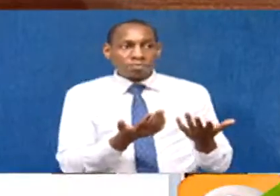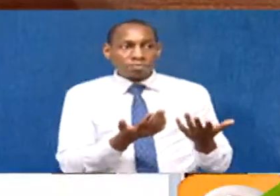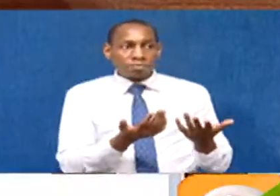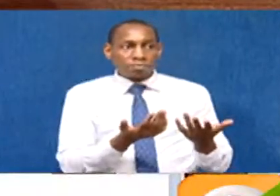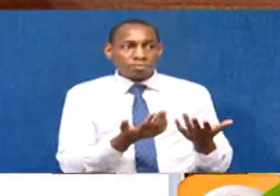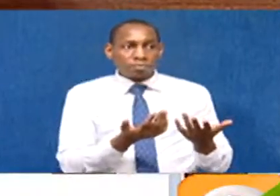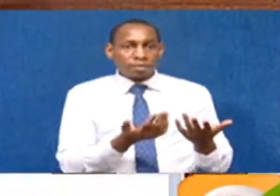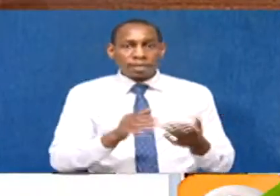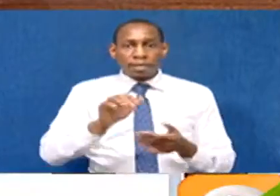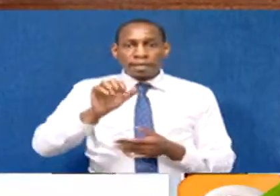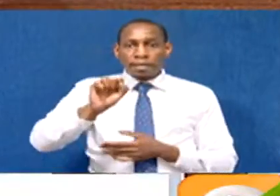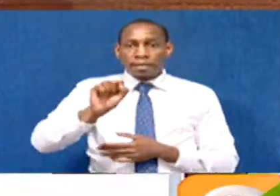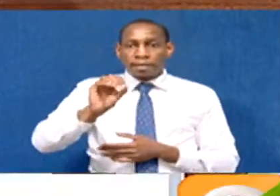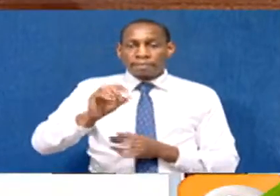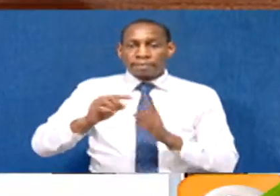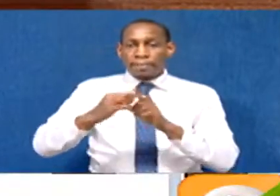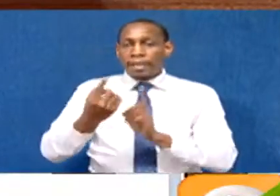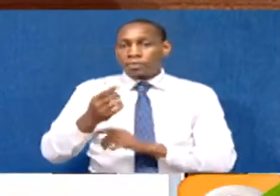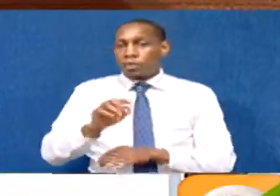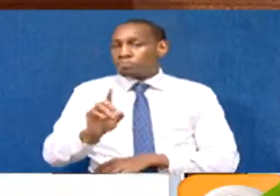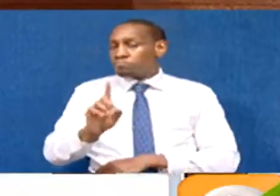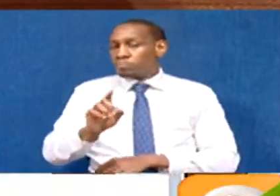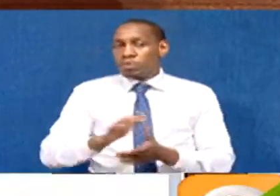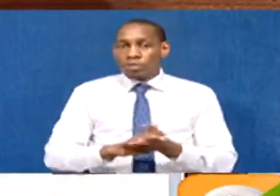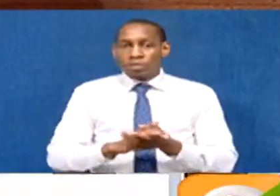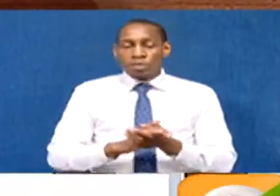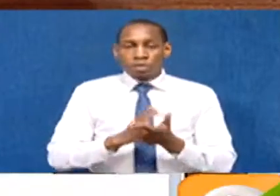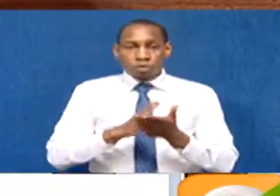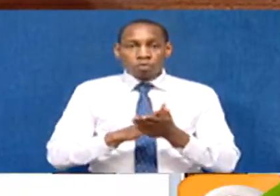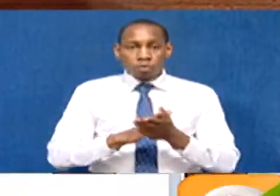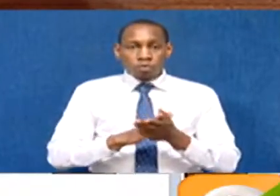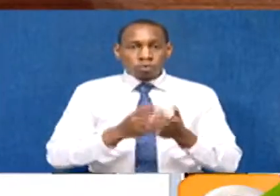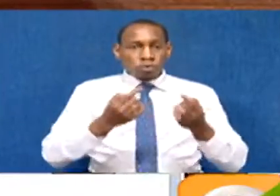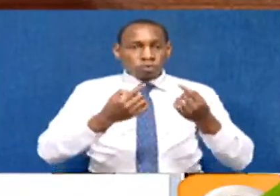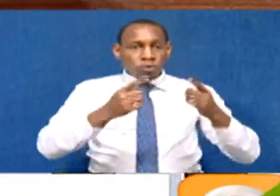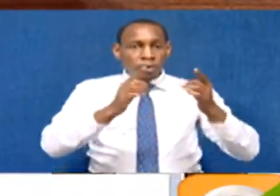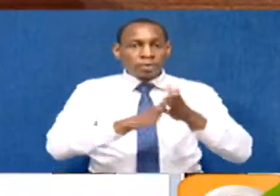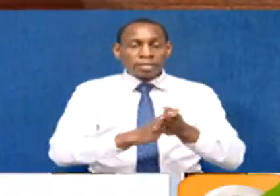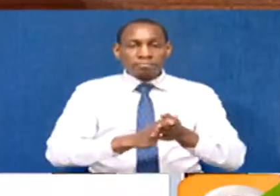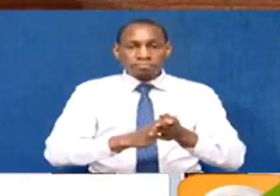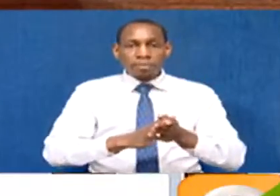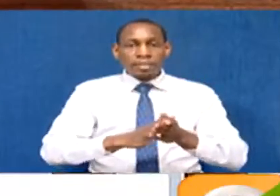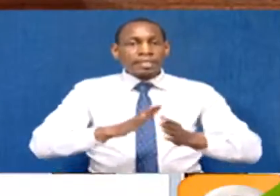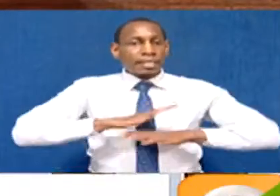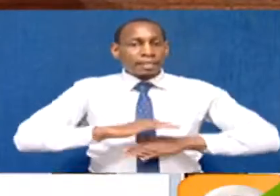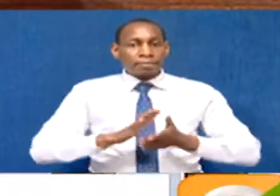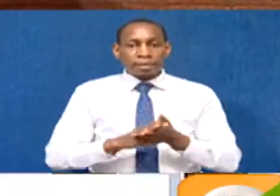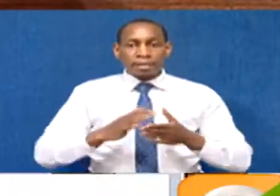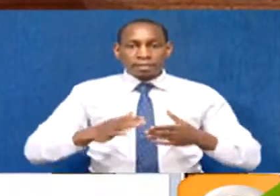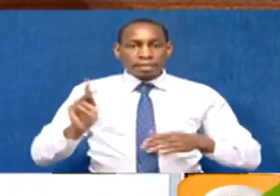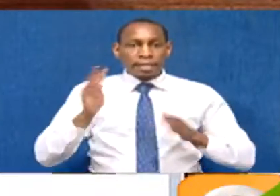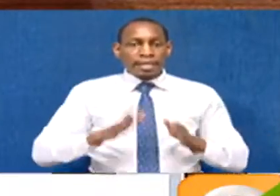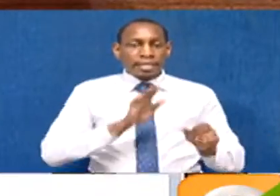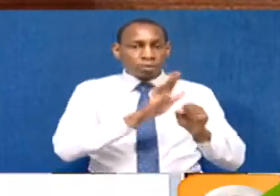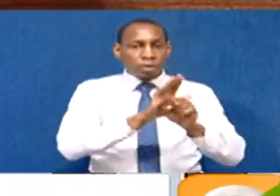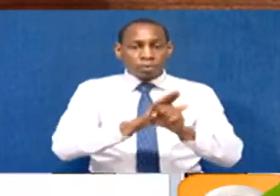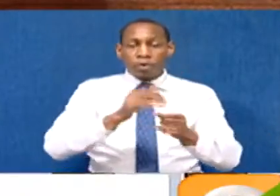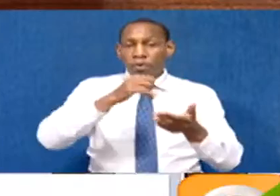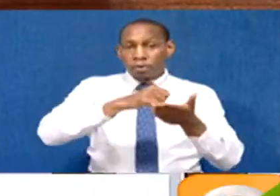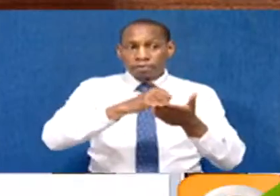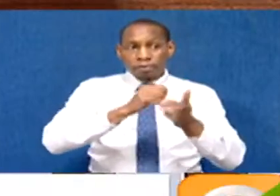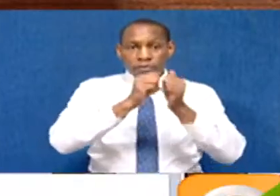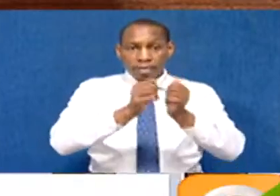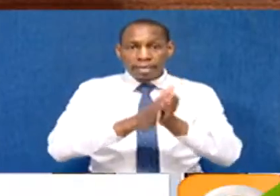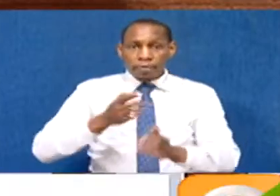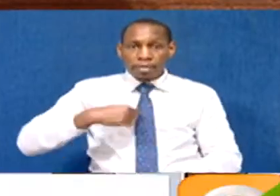not at 50 plus one, no. We cross it convincingly, carrying as many Kenyans as possible with